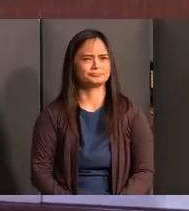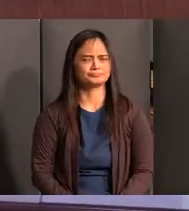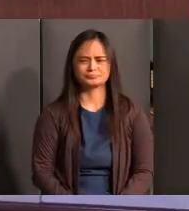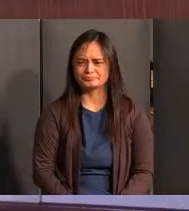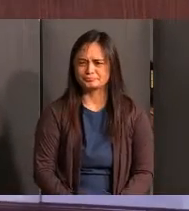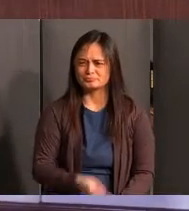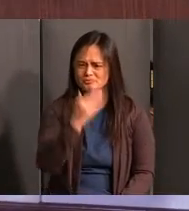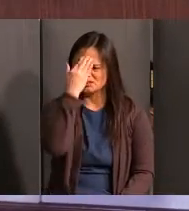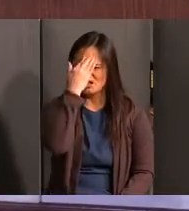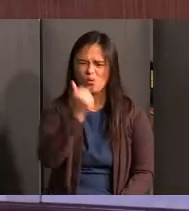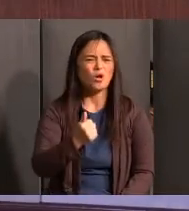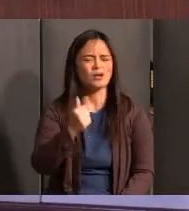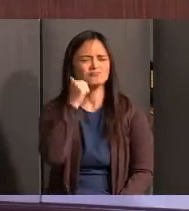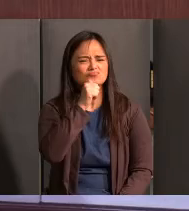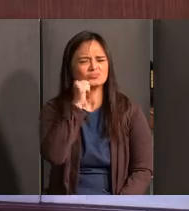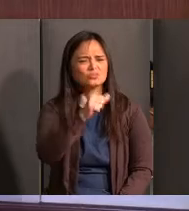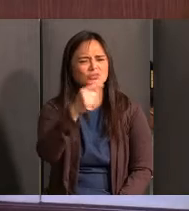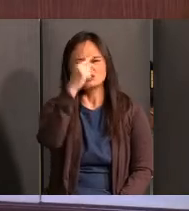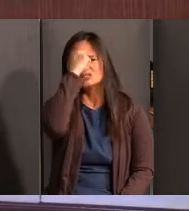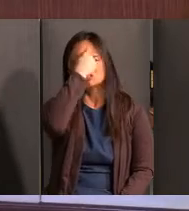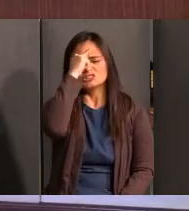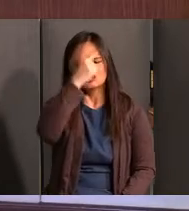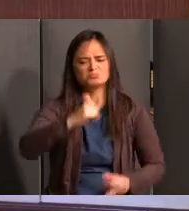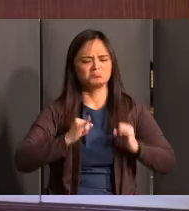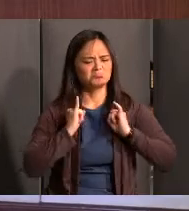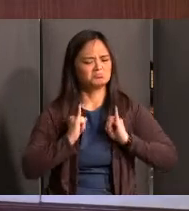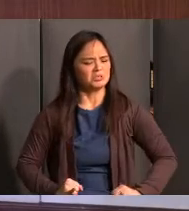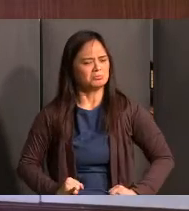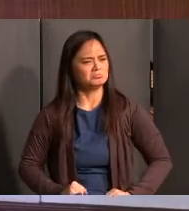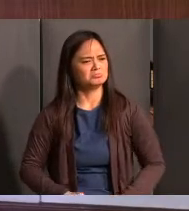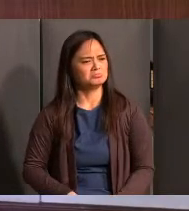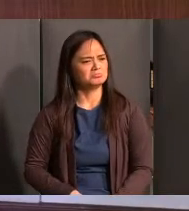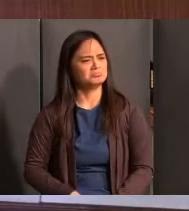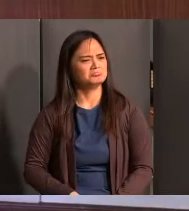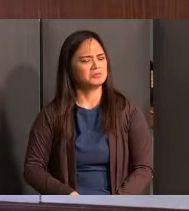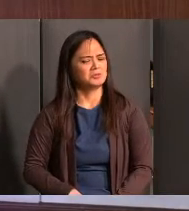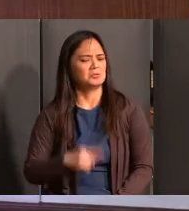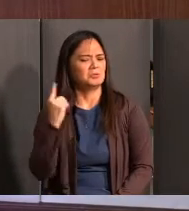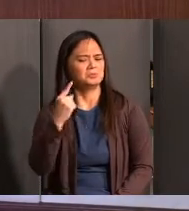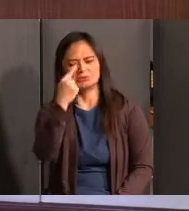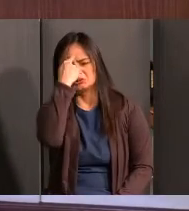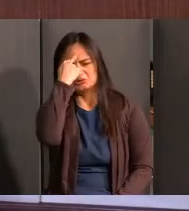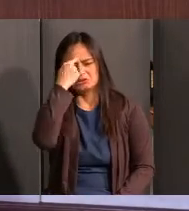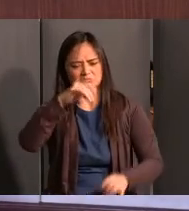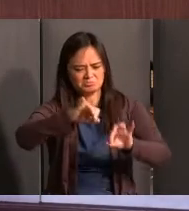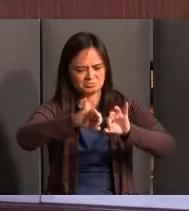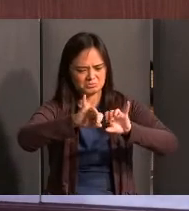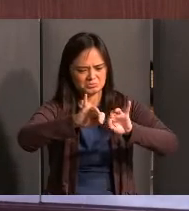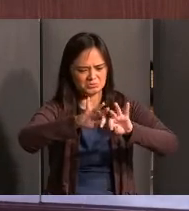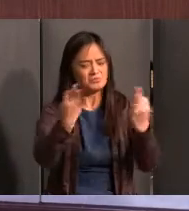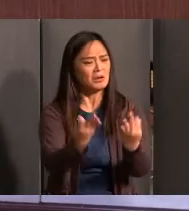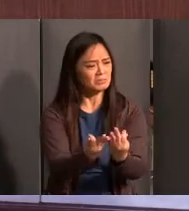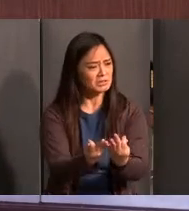puro individual lang iniisip natin? Bakit puro pamilya lang iniisip natin? But He purchased,